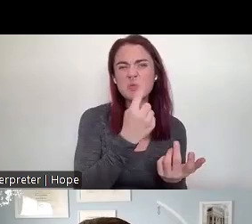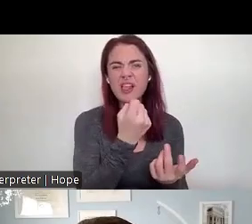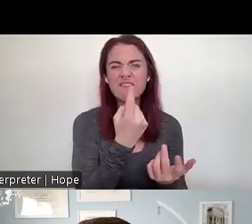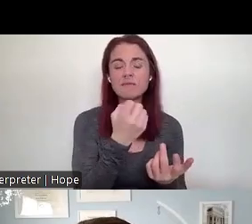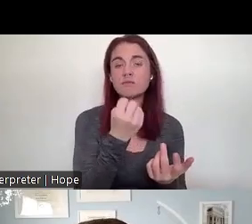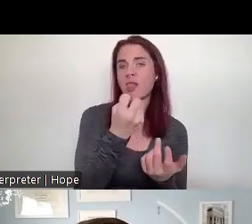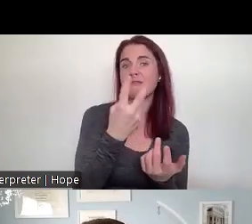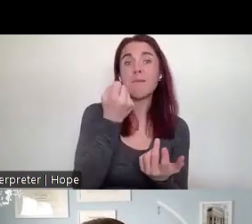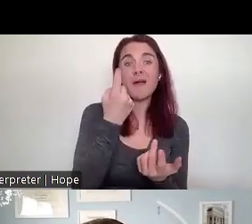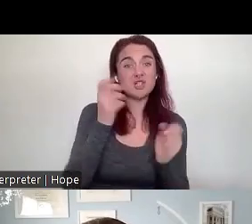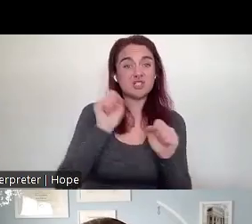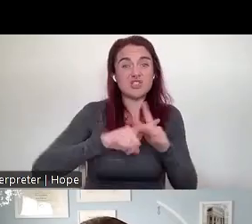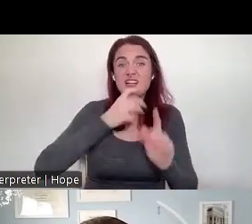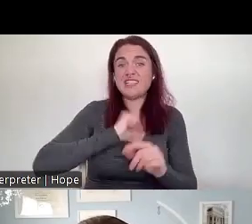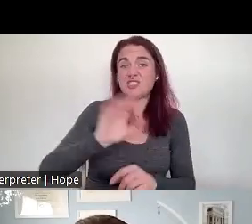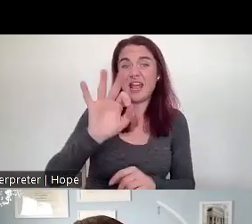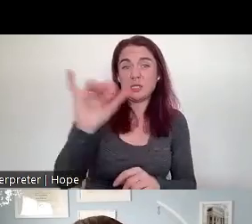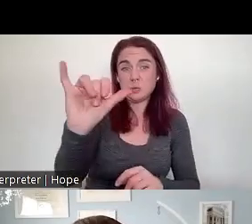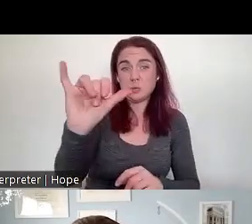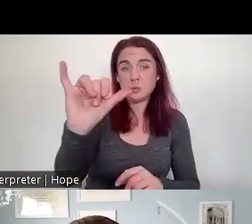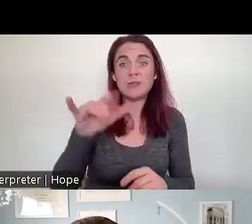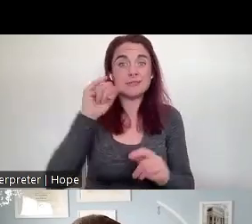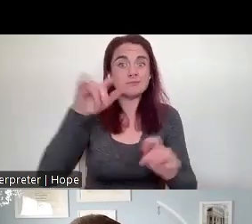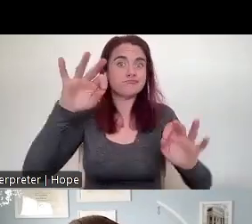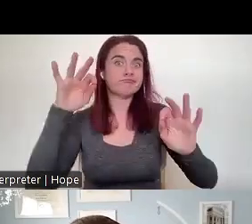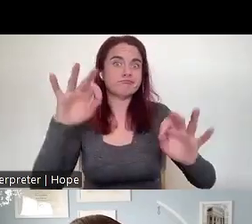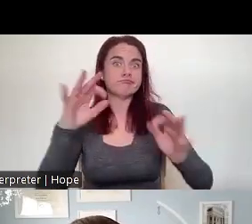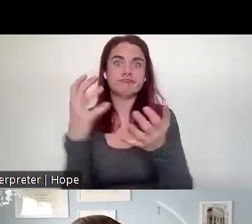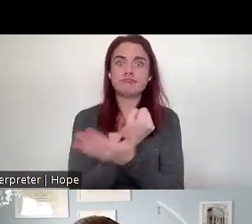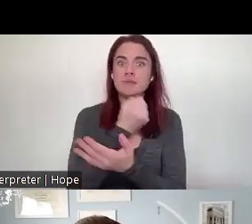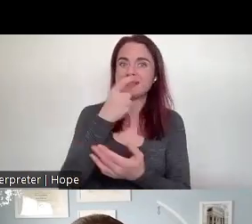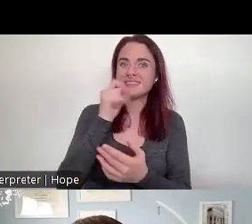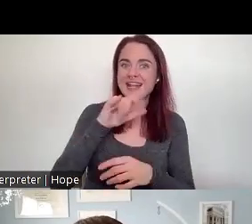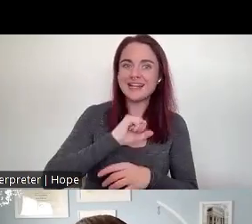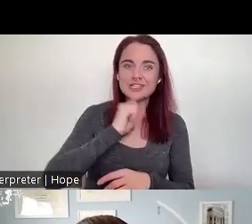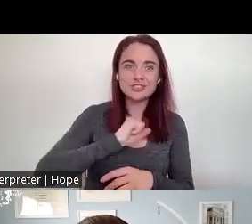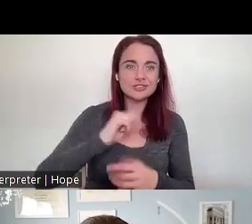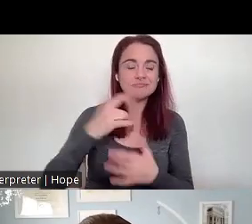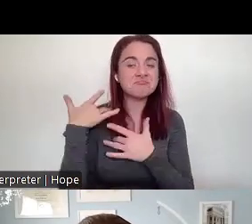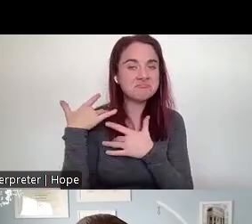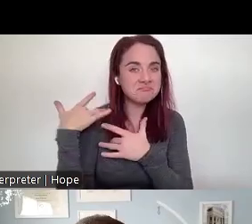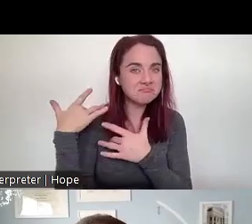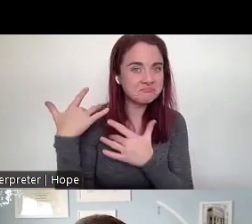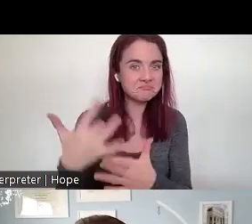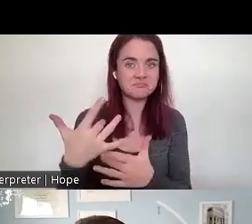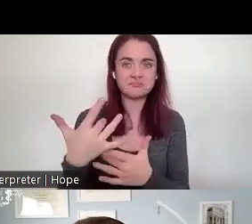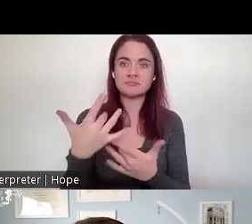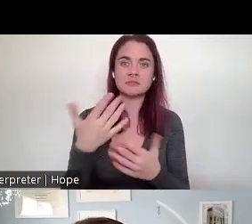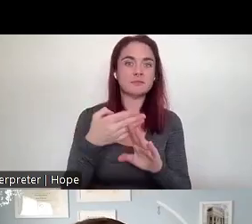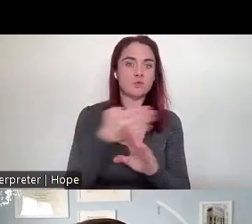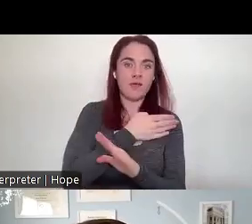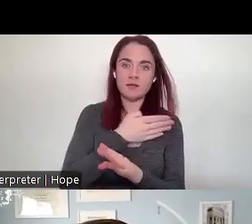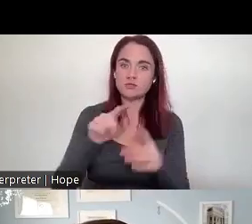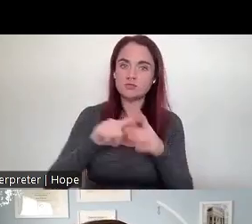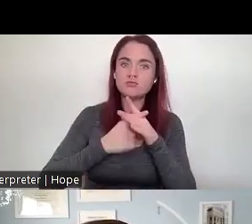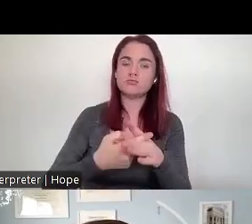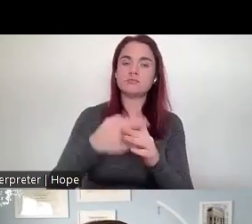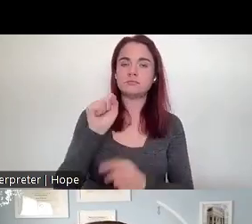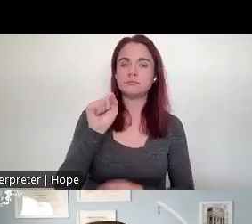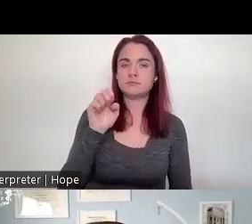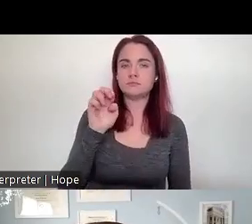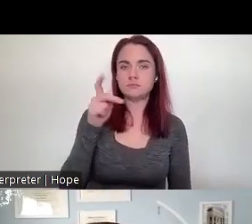as 9 actually would be ideal because at that age, usually it is prior to the onset of sexual